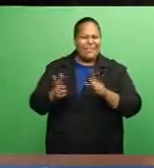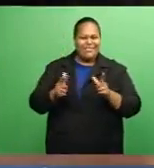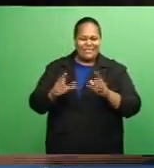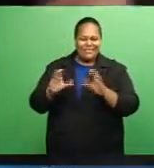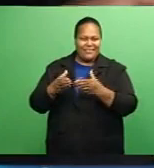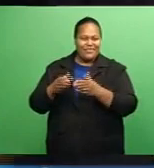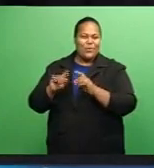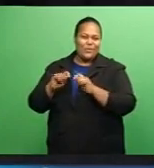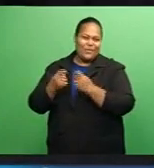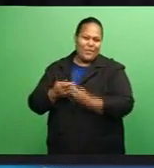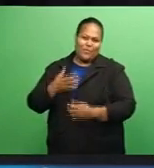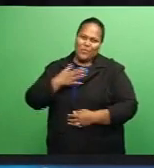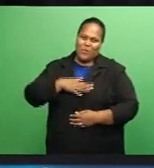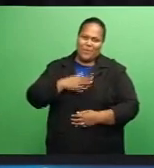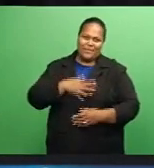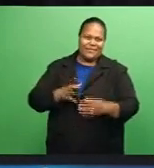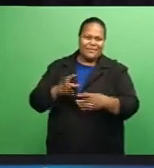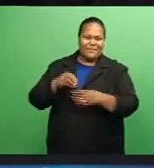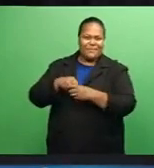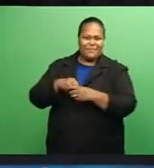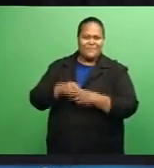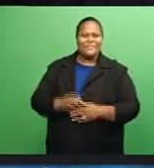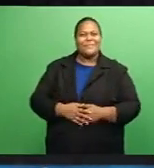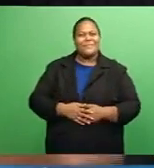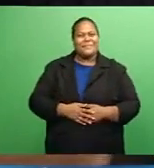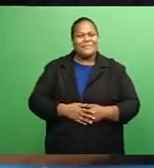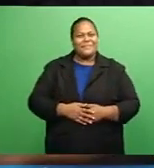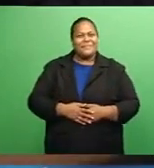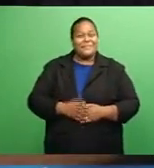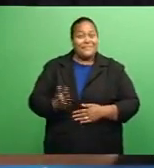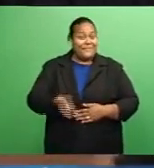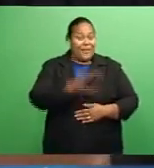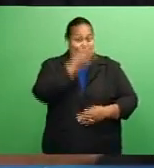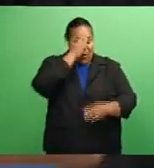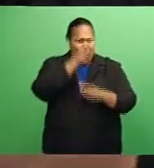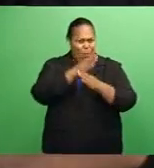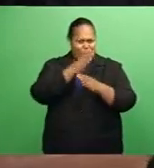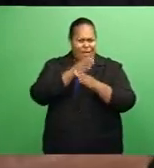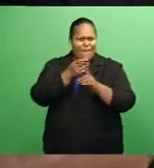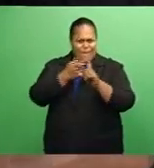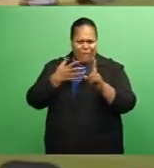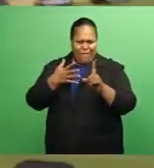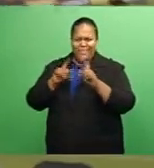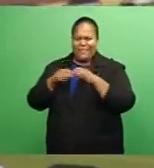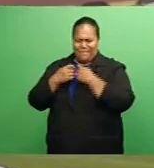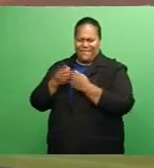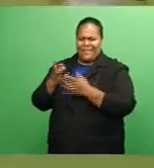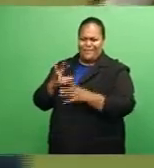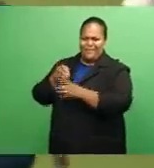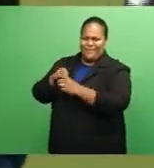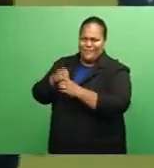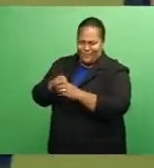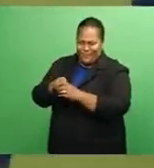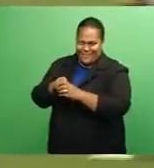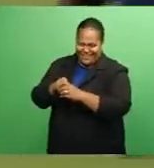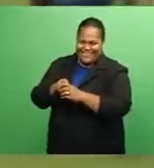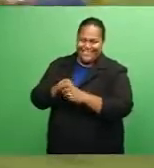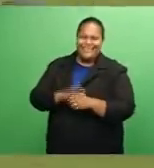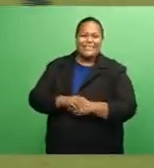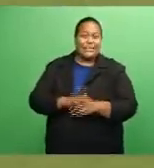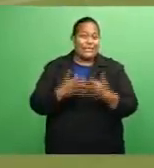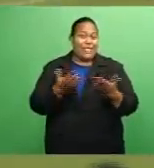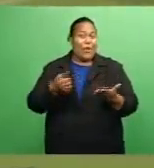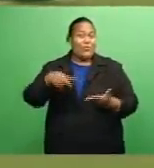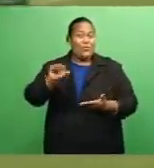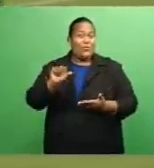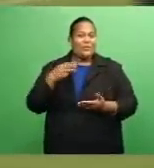Hoping to join fellow schoolmate Israeli Mangala in the Fiji national side, 18-year-old Chovilisi Taraki is using the Marist